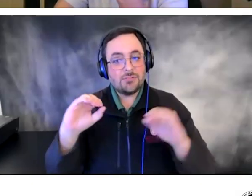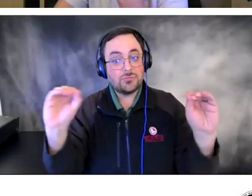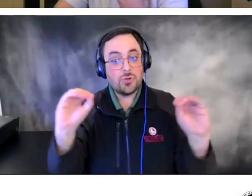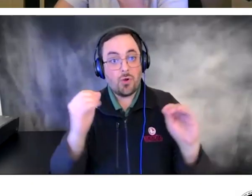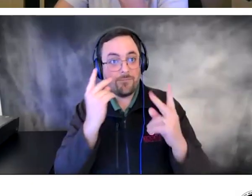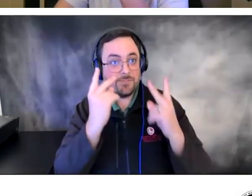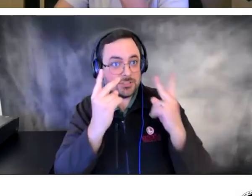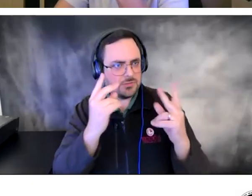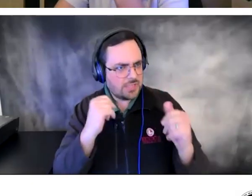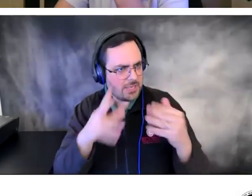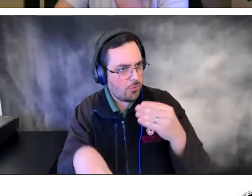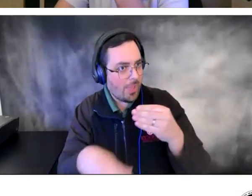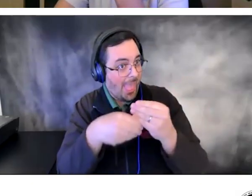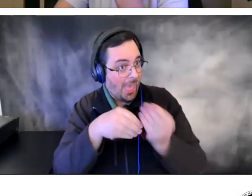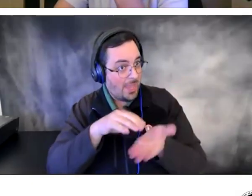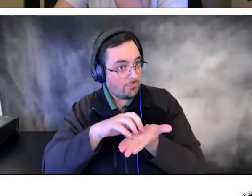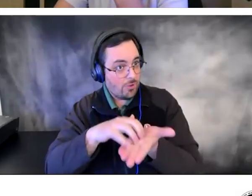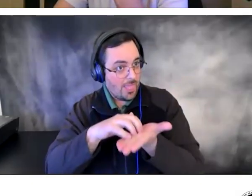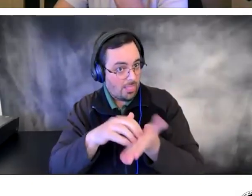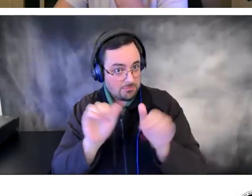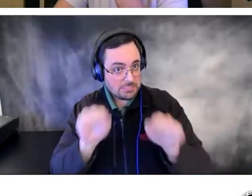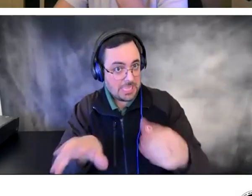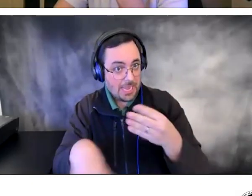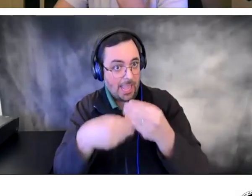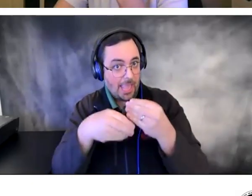can you add Braille?